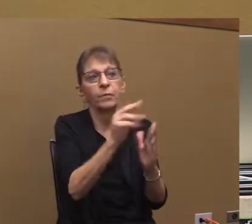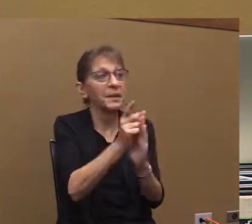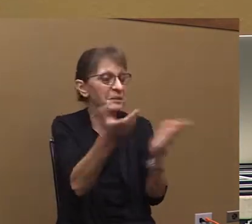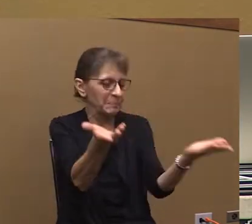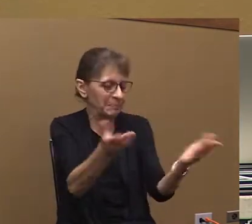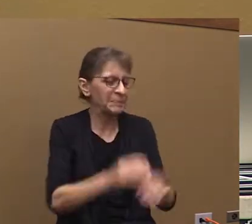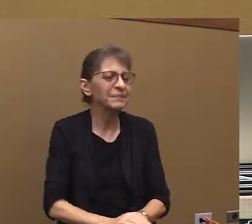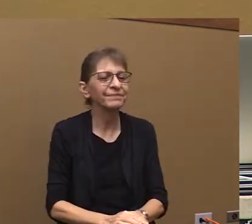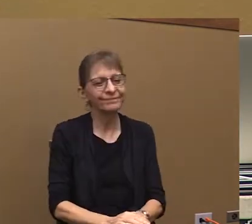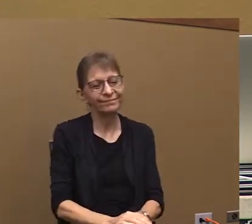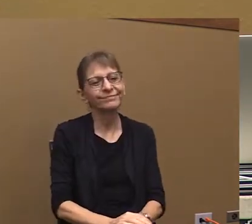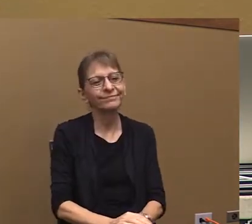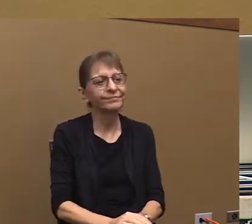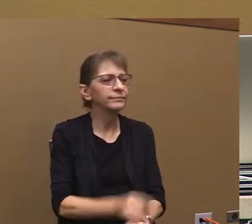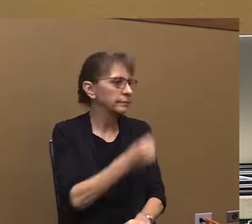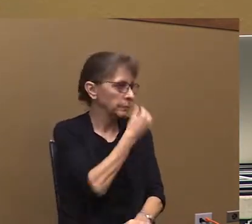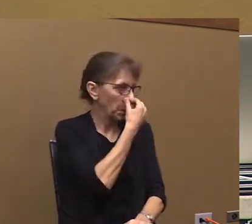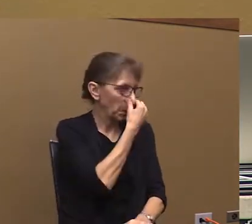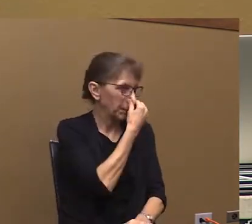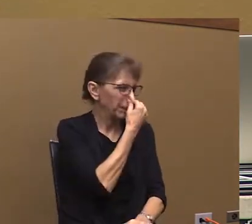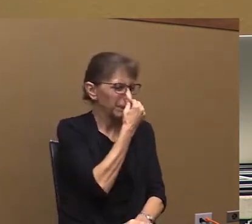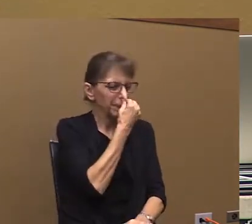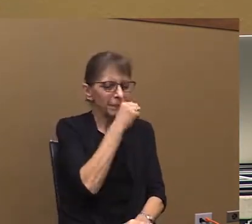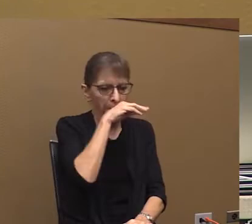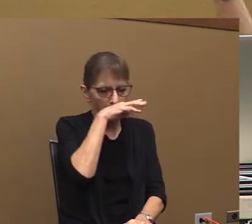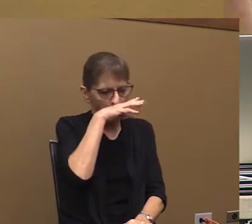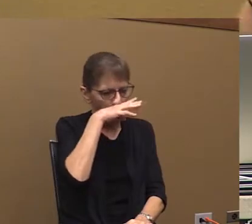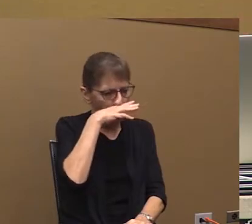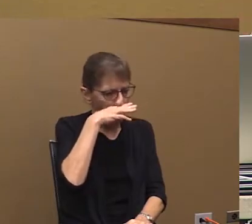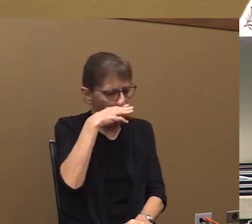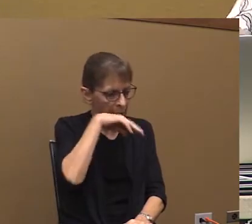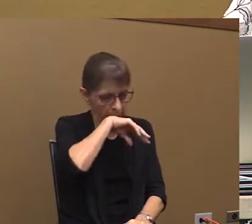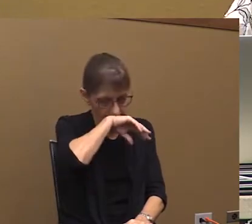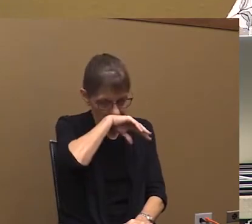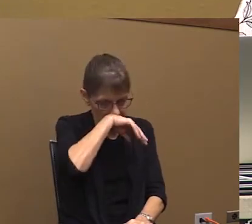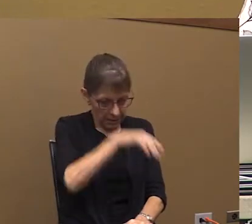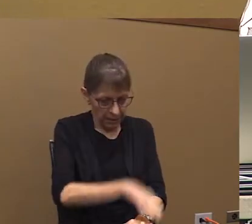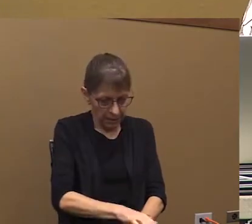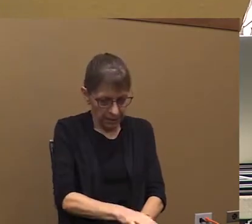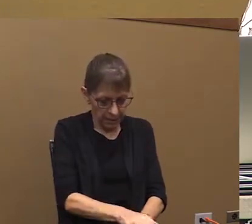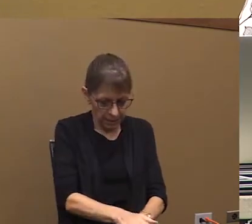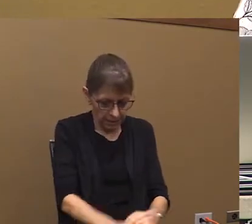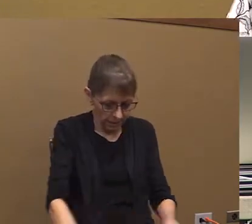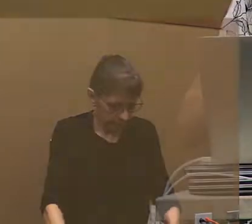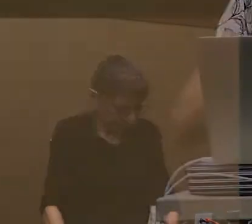do a little tabletop share for just a couple of minutes. Okay.